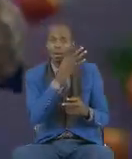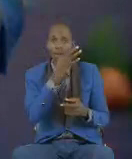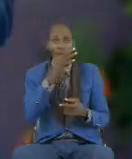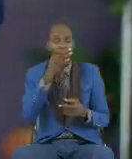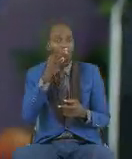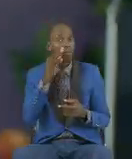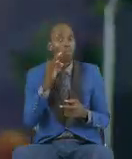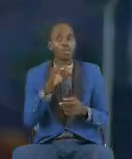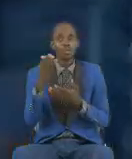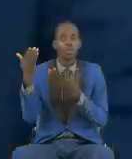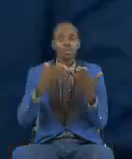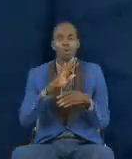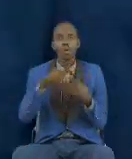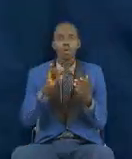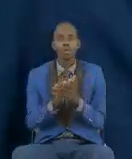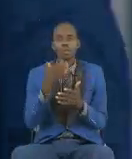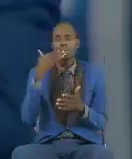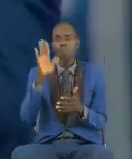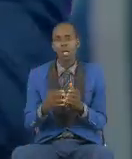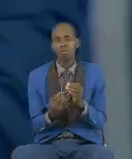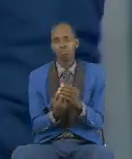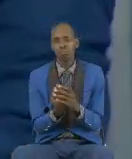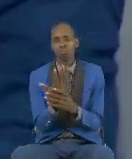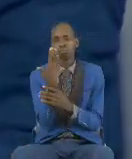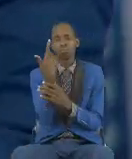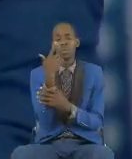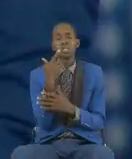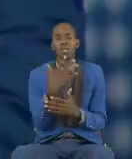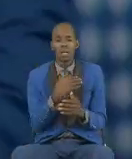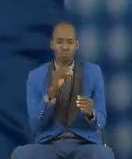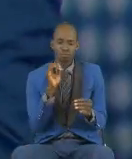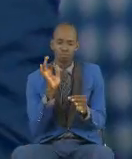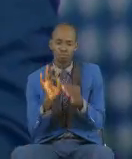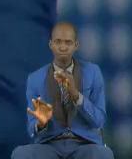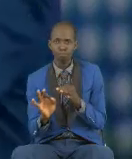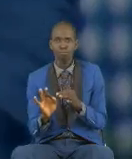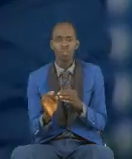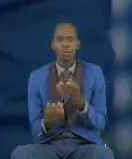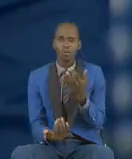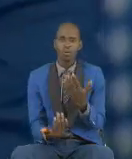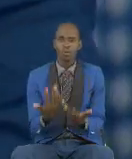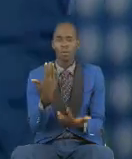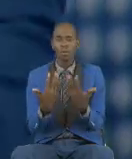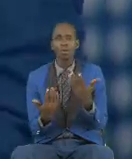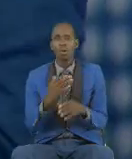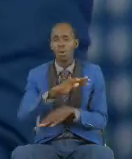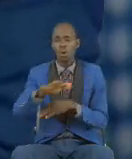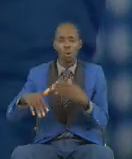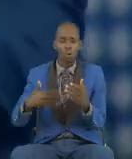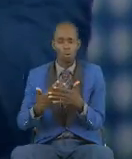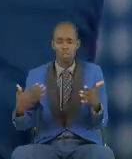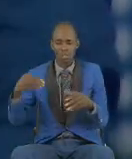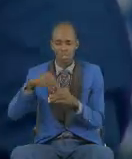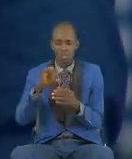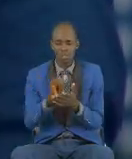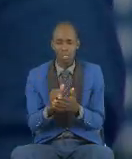together and then you set it on fire. All the snakes, all the rabbits, all the things inside that bushes, something,